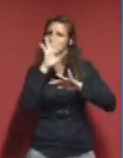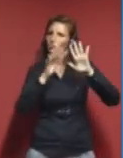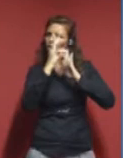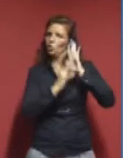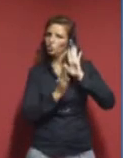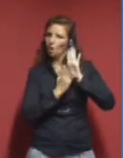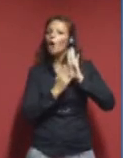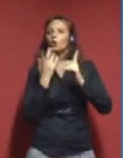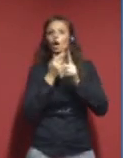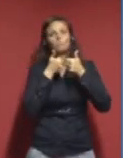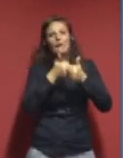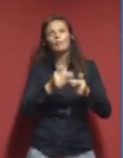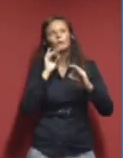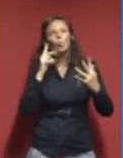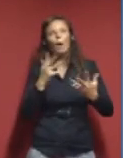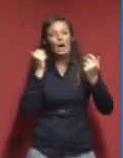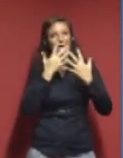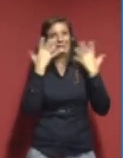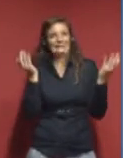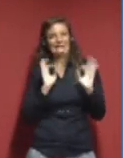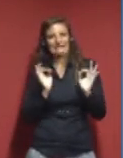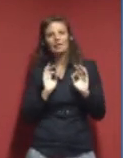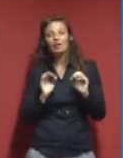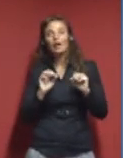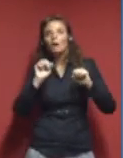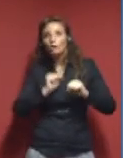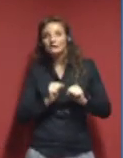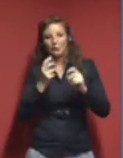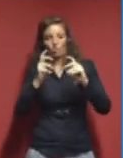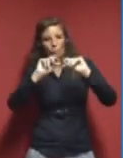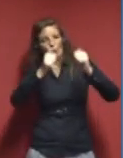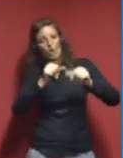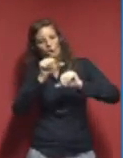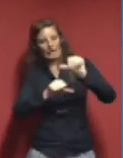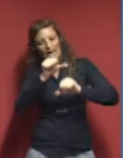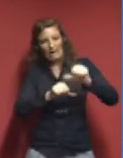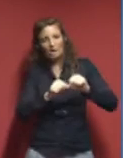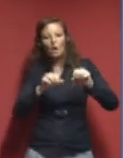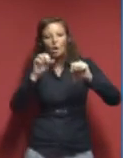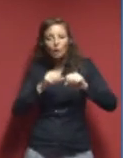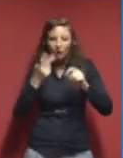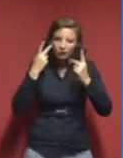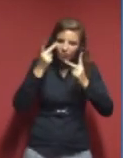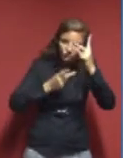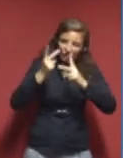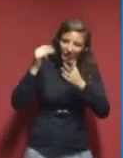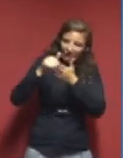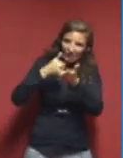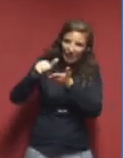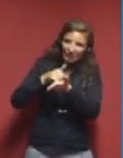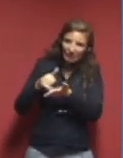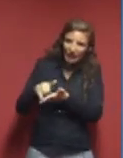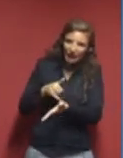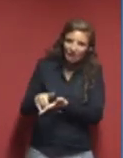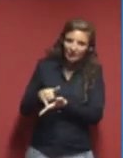there's a 3D CAD model. You can figure out all the details. And this is about as hard as it gets. This is the laser head